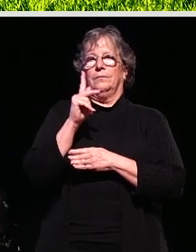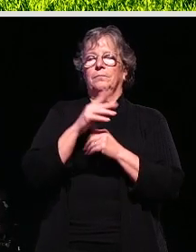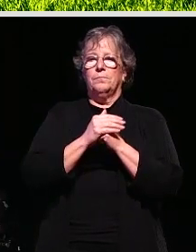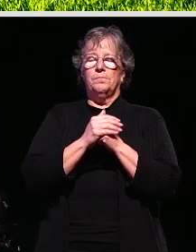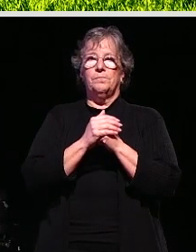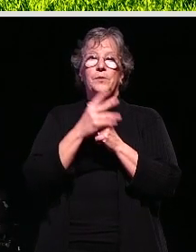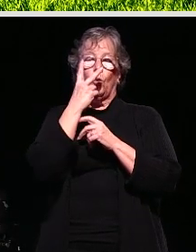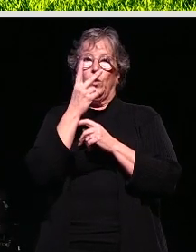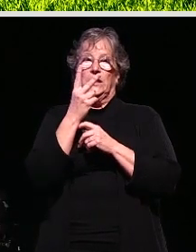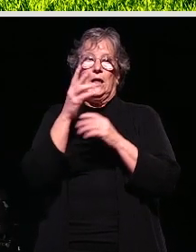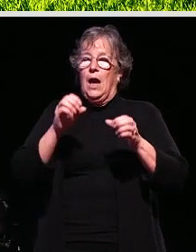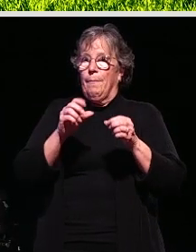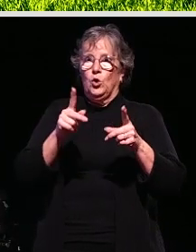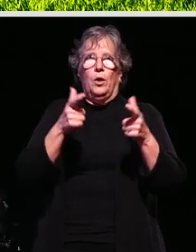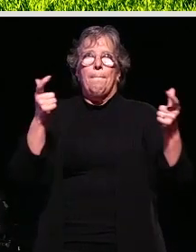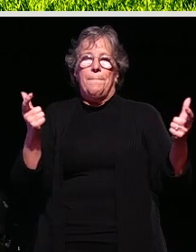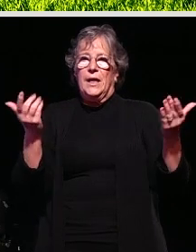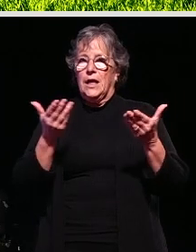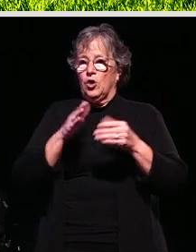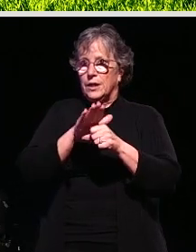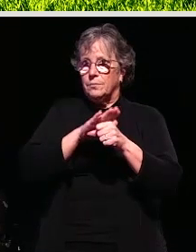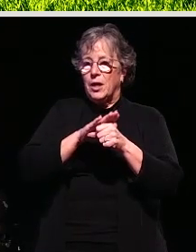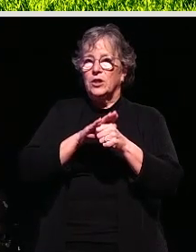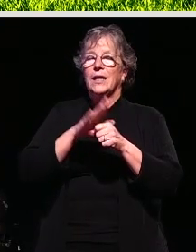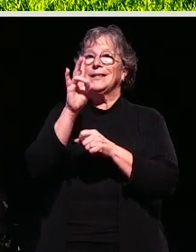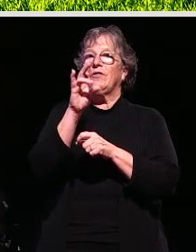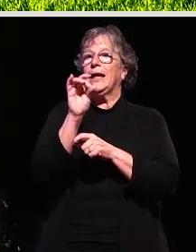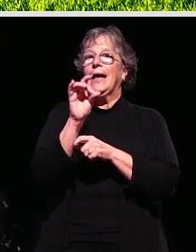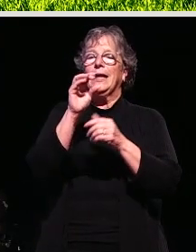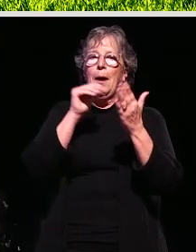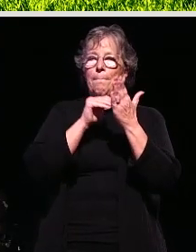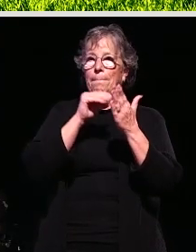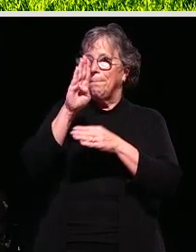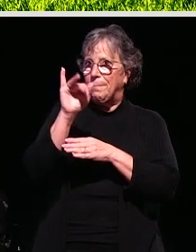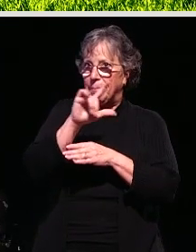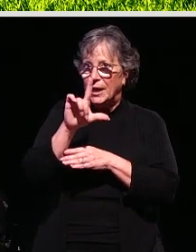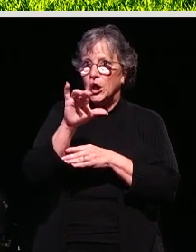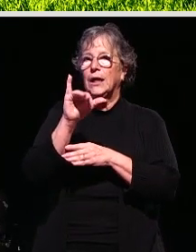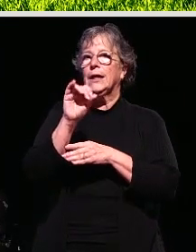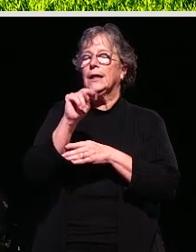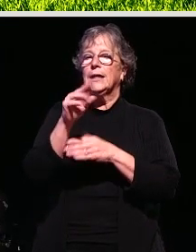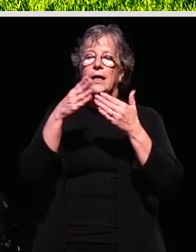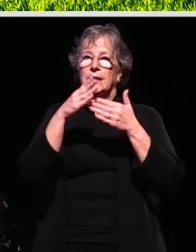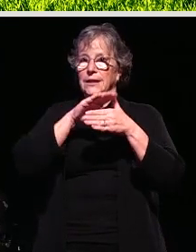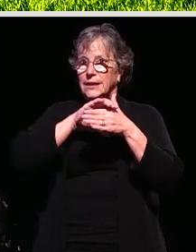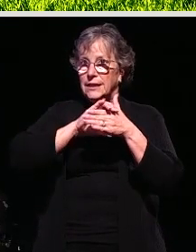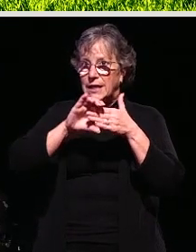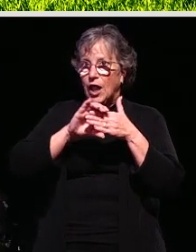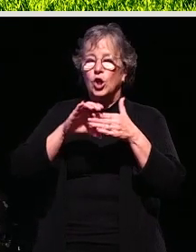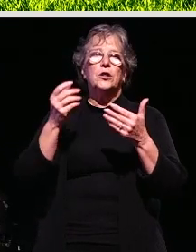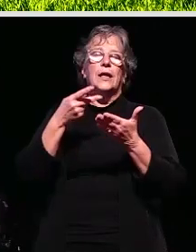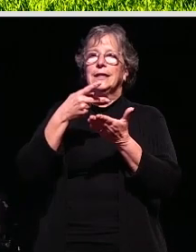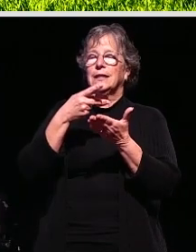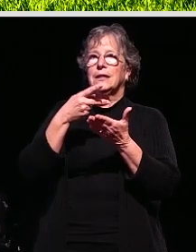We see a massive opportunity in this space, where today around $78 billion are spent on crop protection products Nearly 10 billion of that is spent